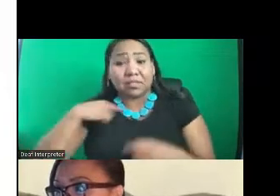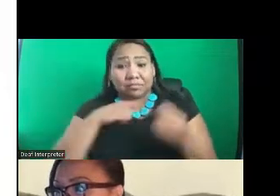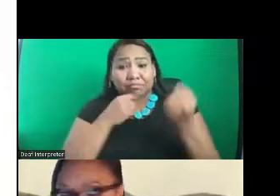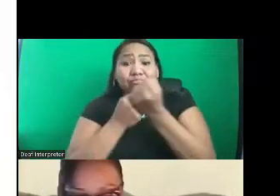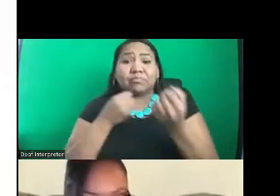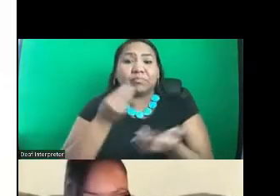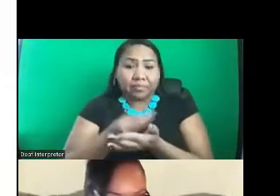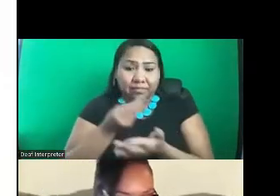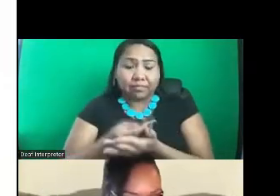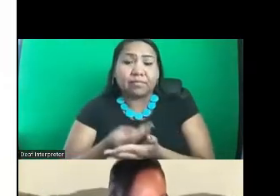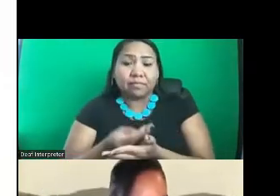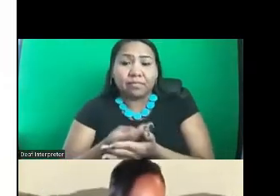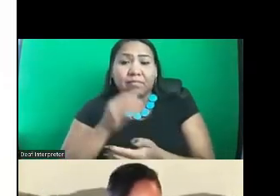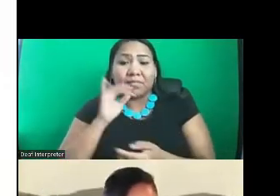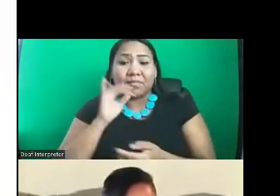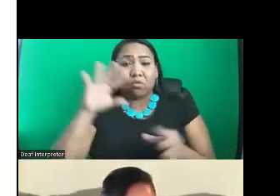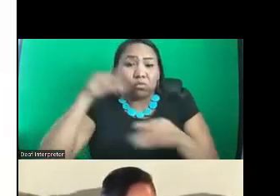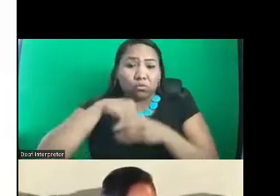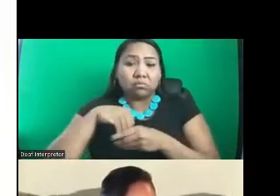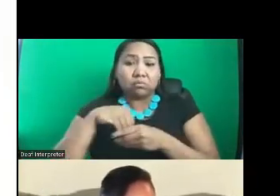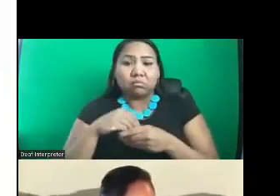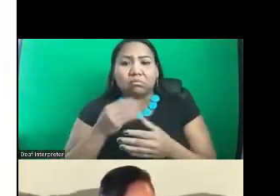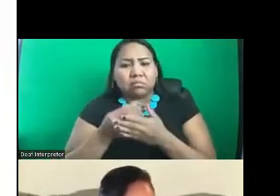funding for not just